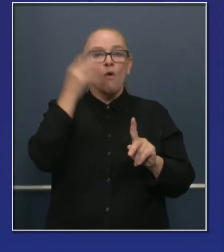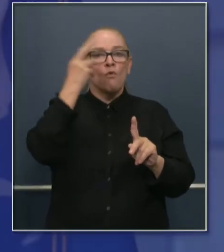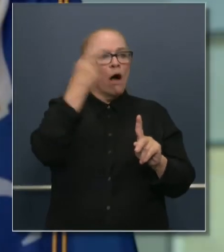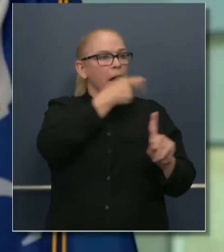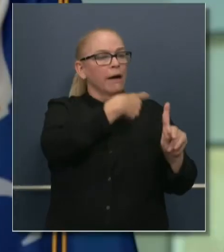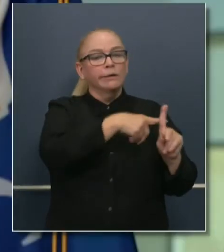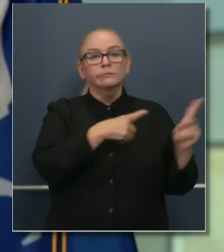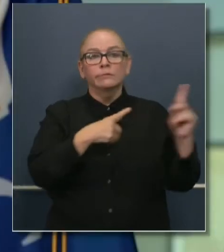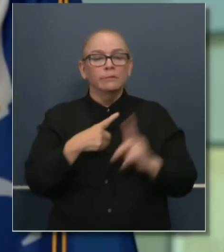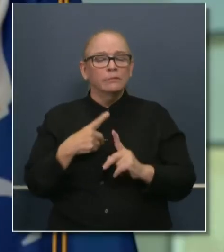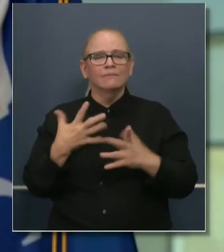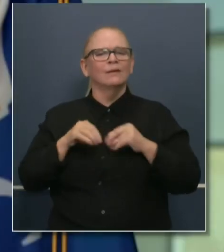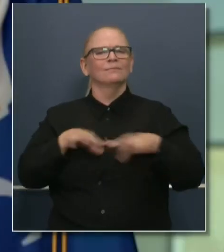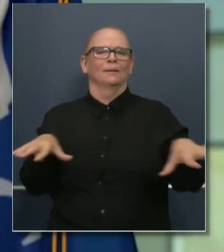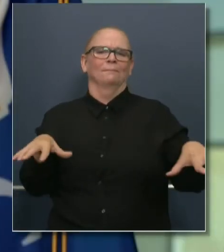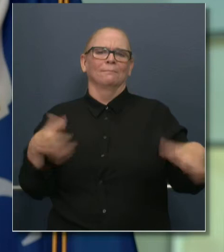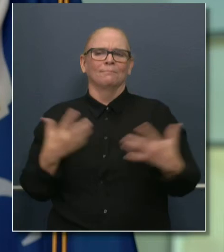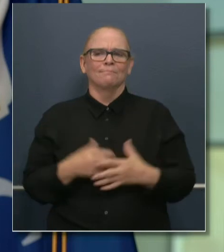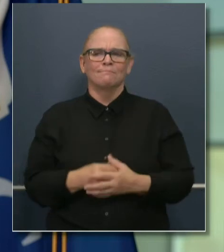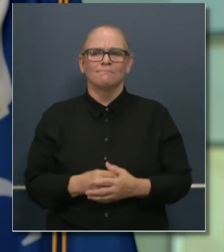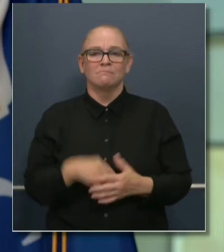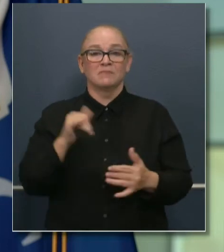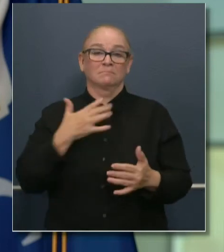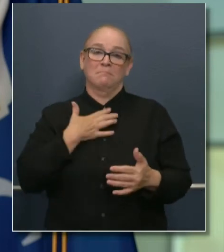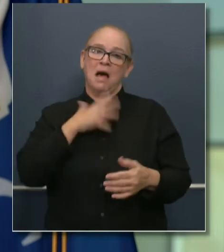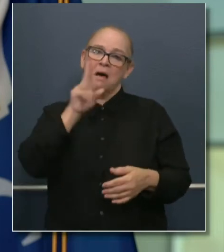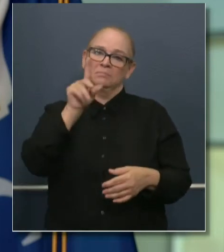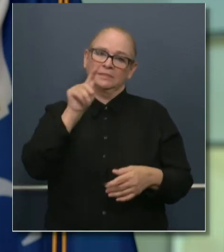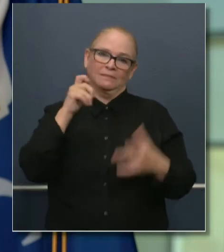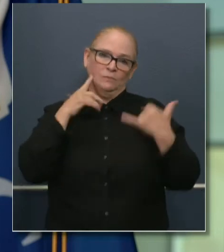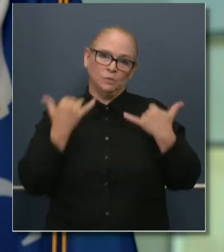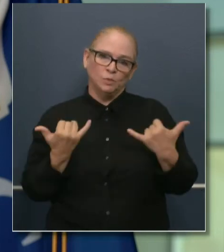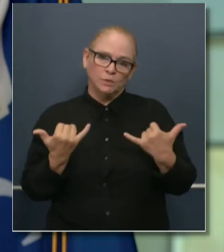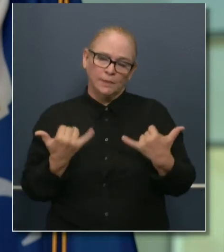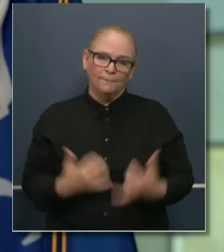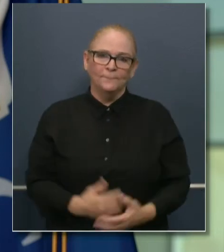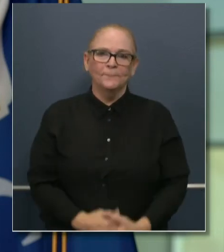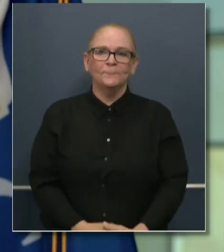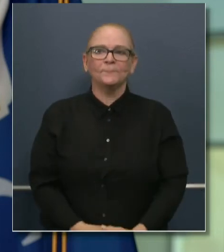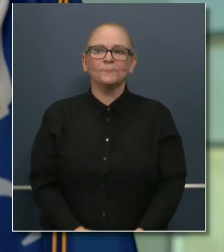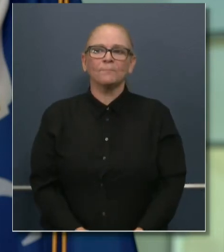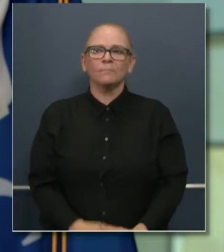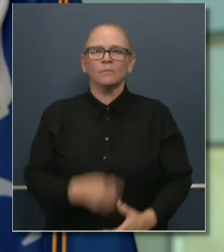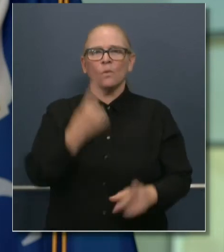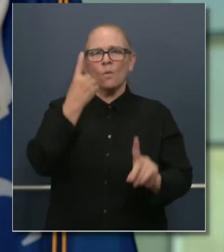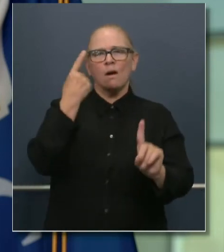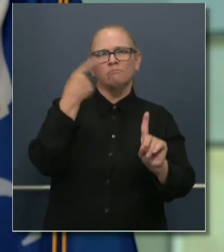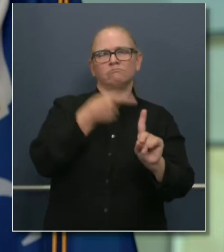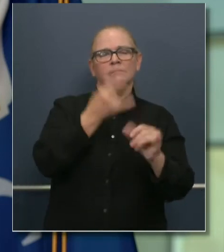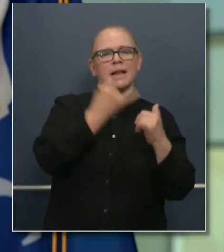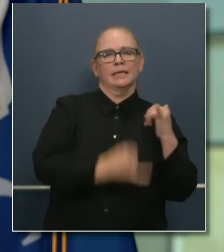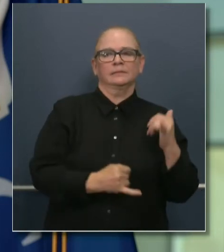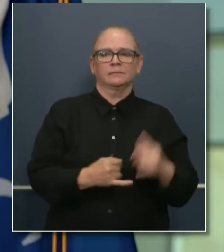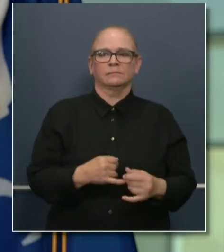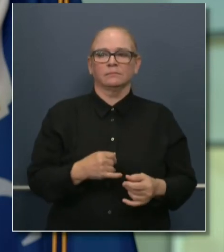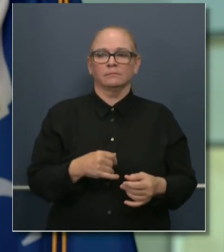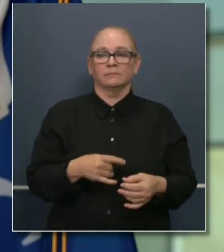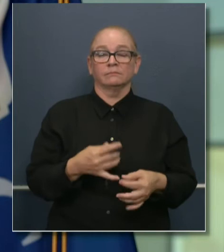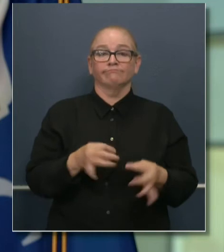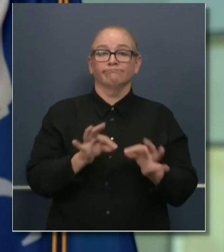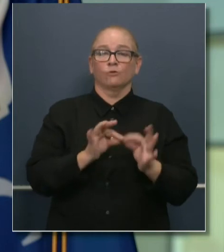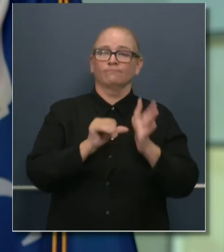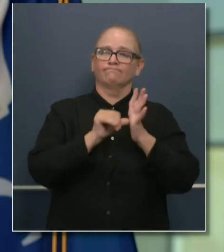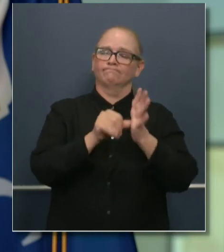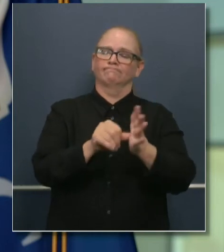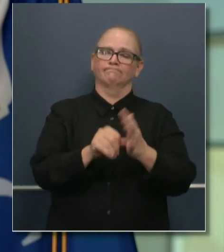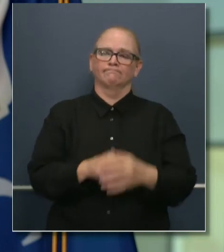so that's the update for the day. I want to just make one final point of reference, and it's an important one, and that is total number